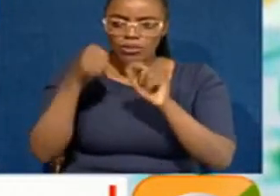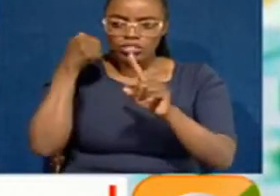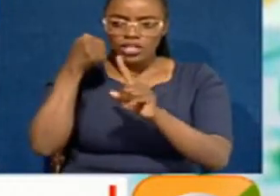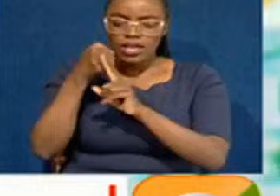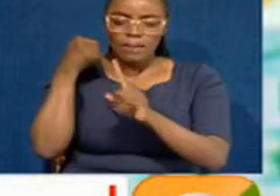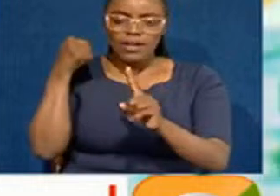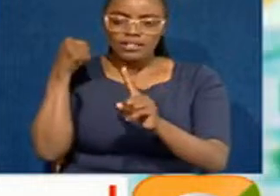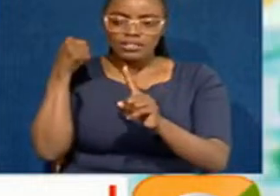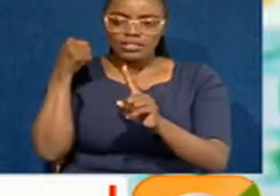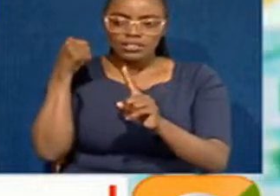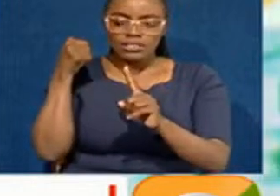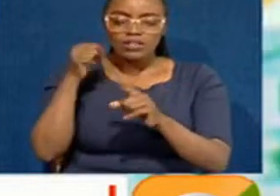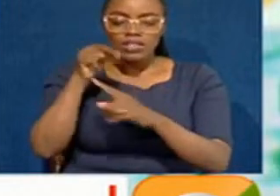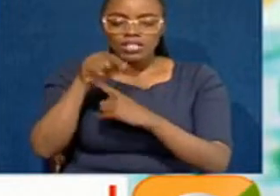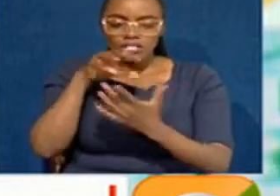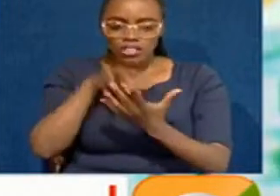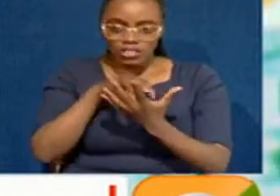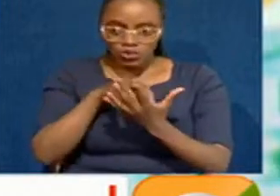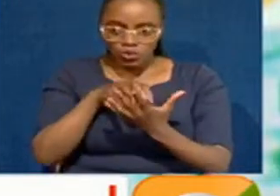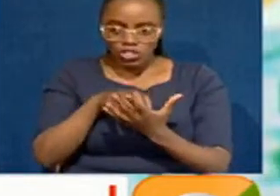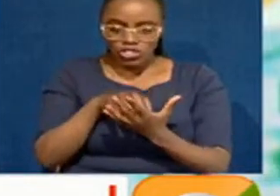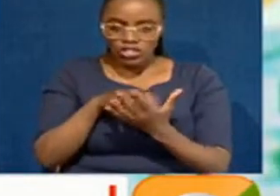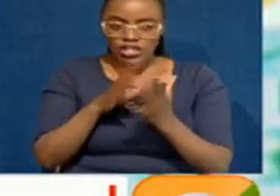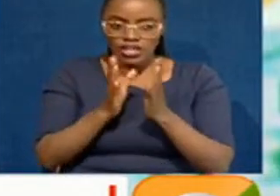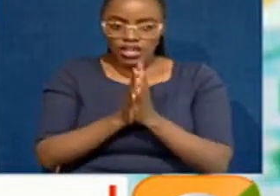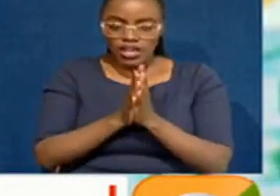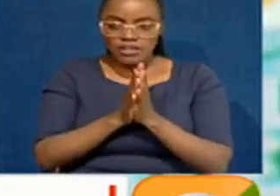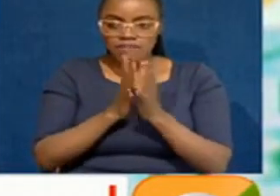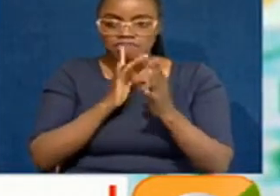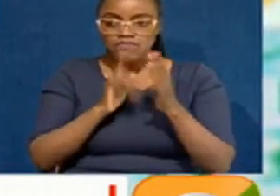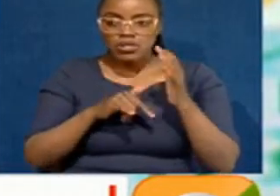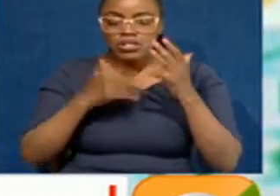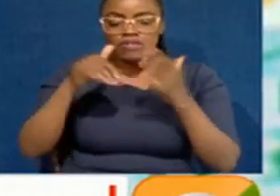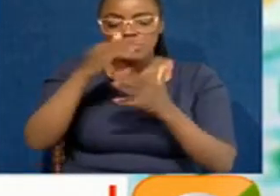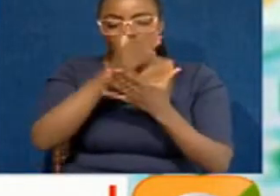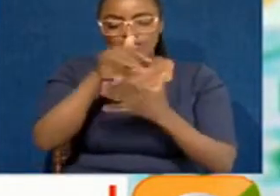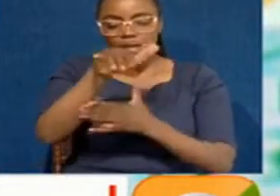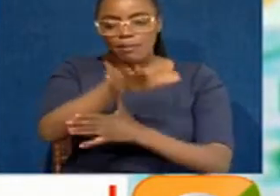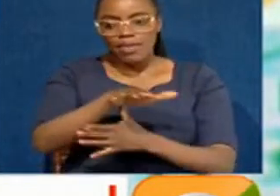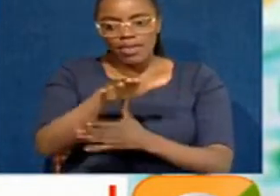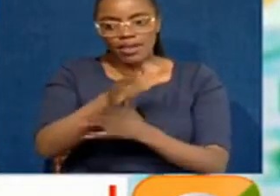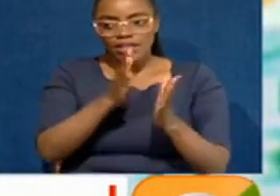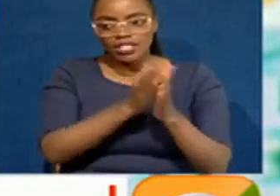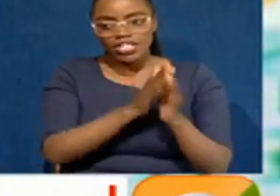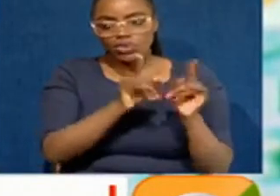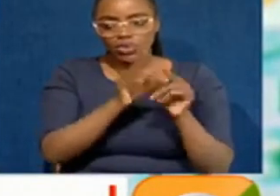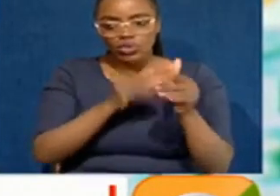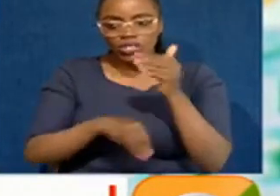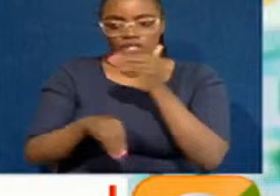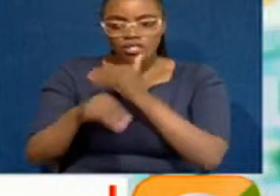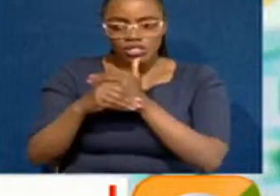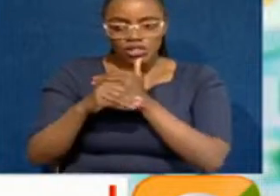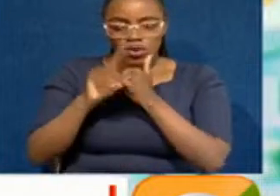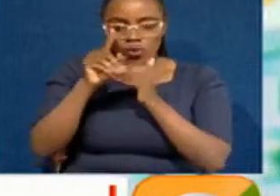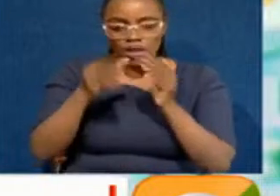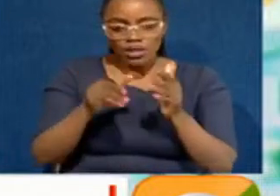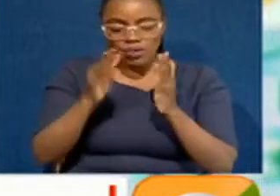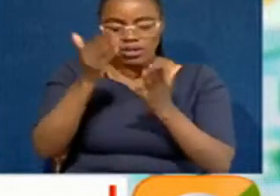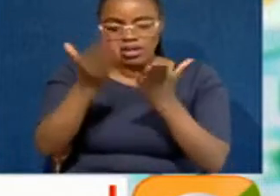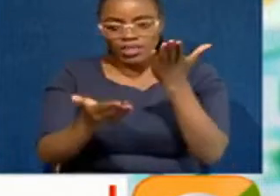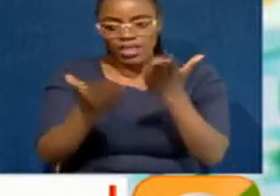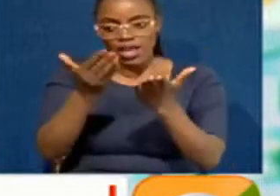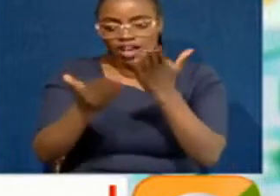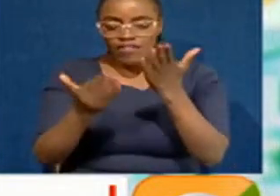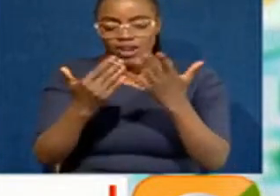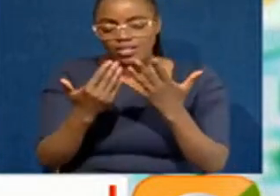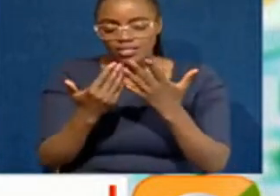of this situation yeah. of reduced rainfall in some areas and also increasing warmer than average temperatures.